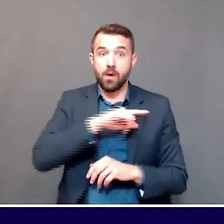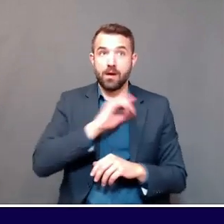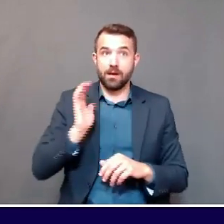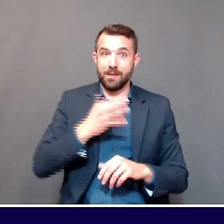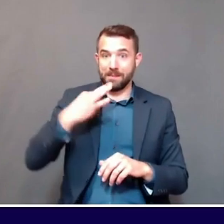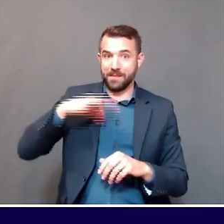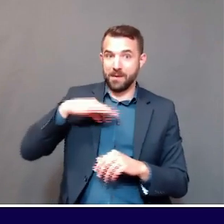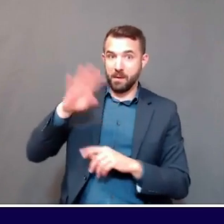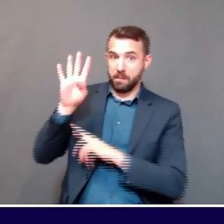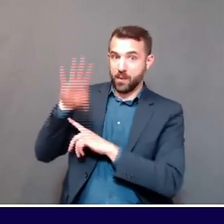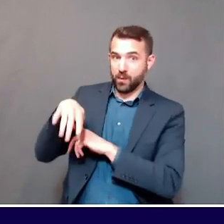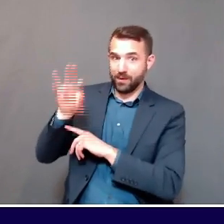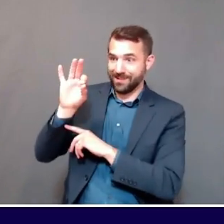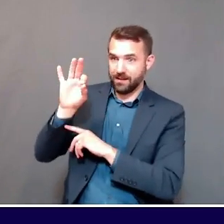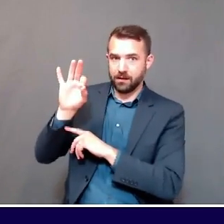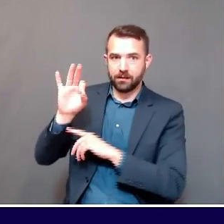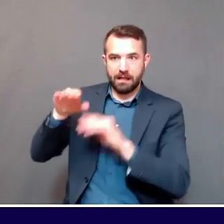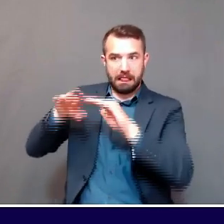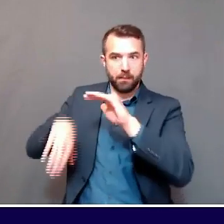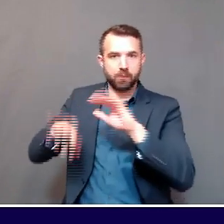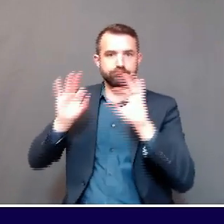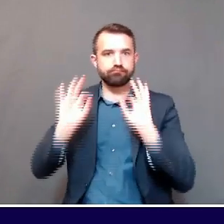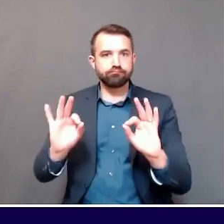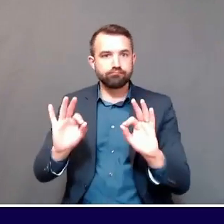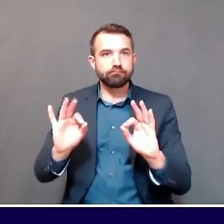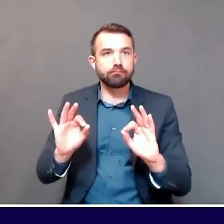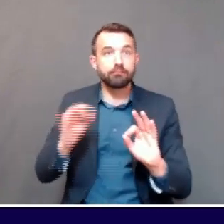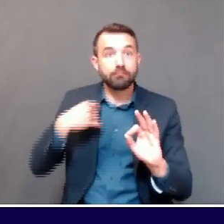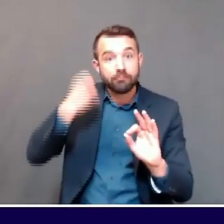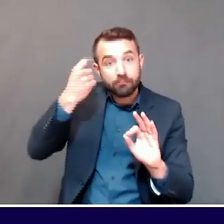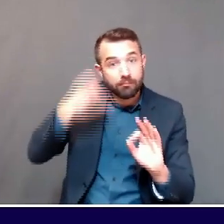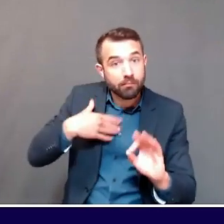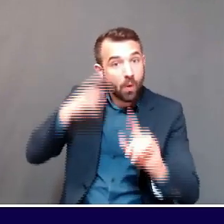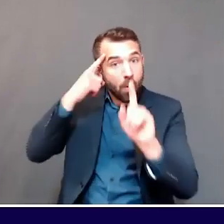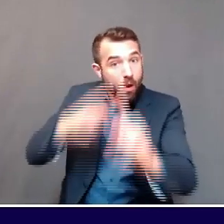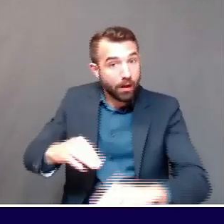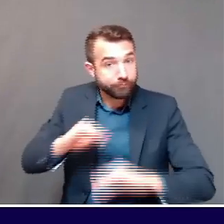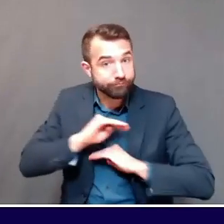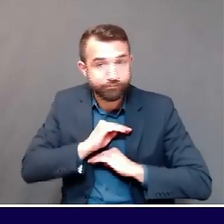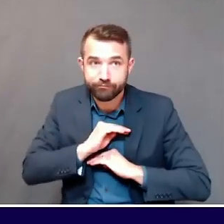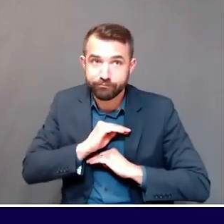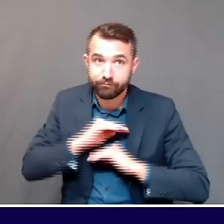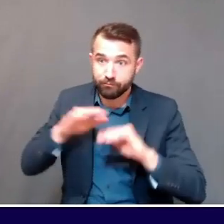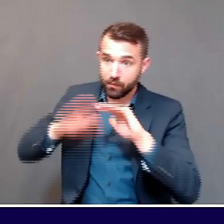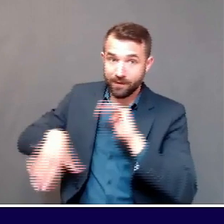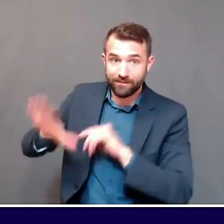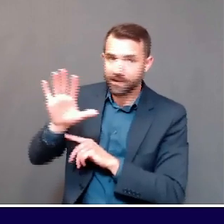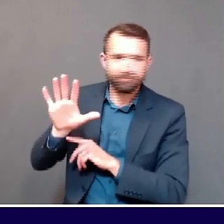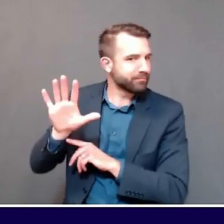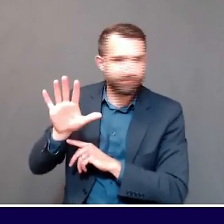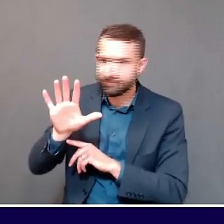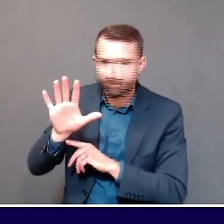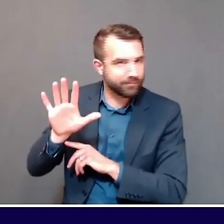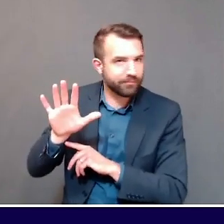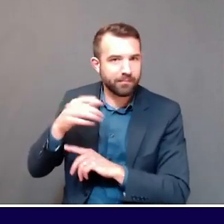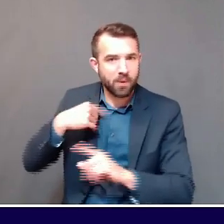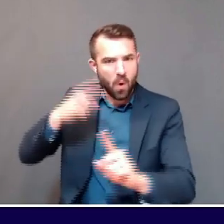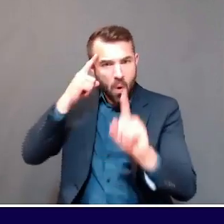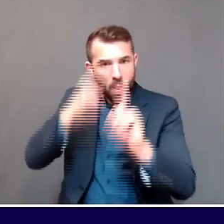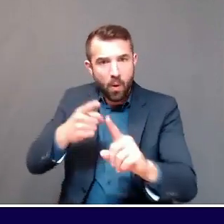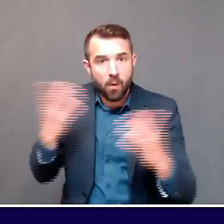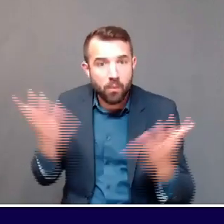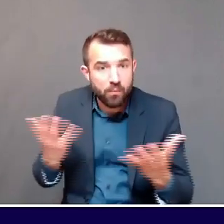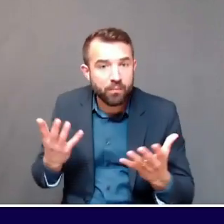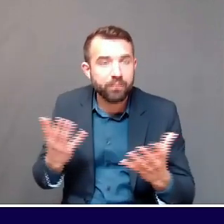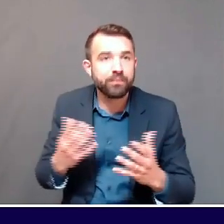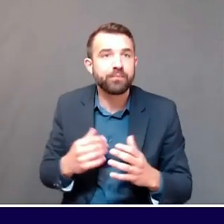I've talked about one of our personal goals of having the most updated current positivity rate as opposed to the